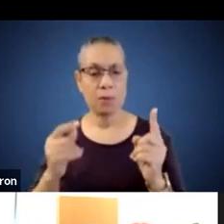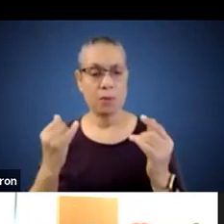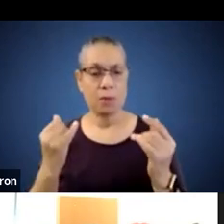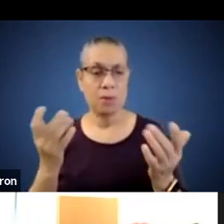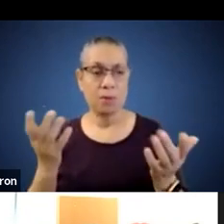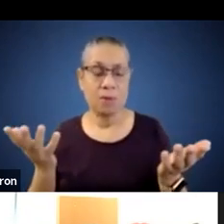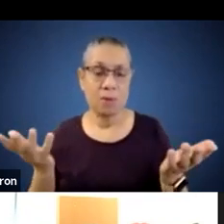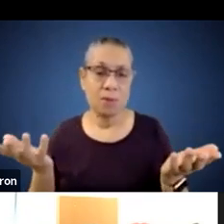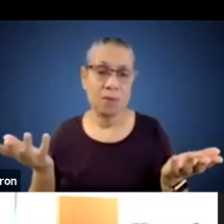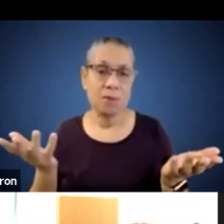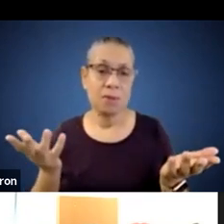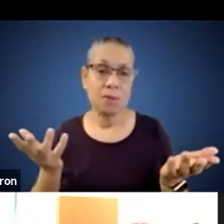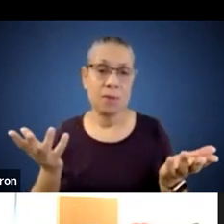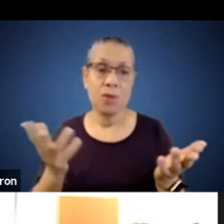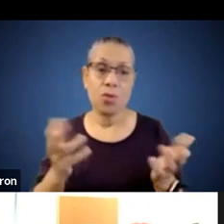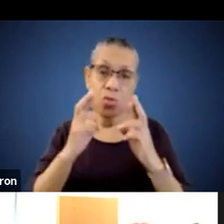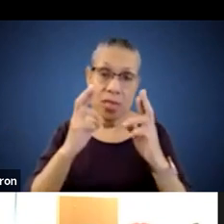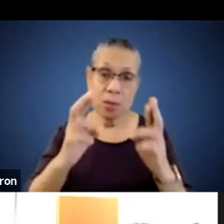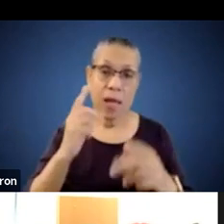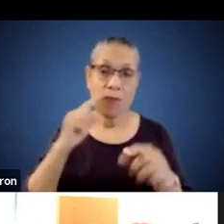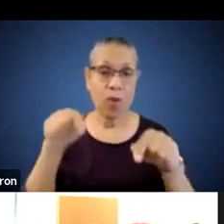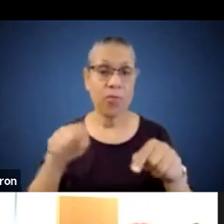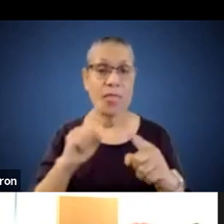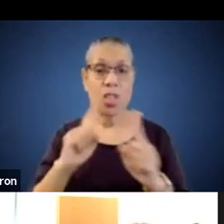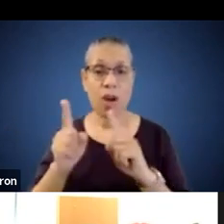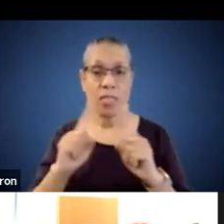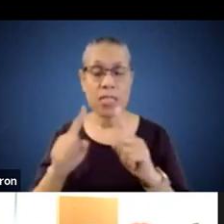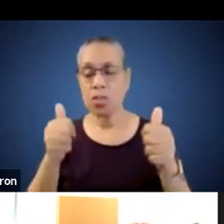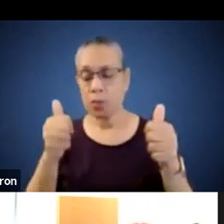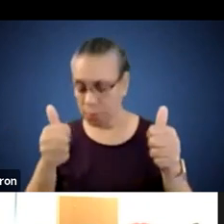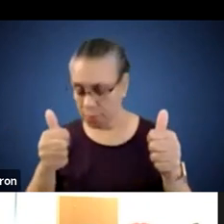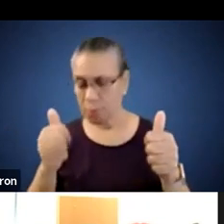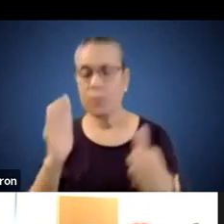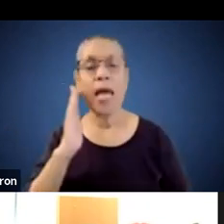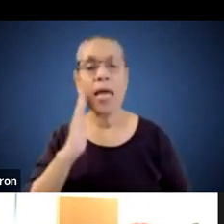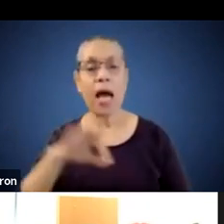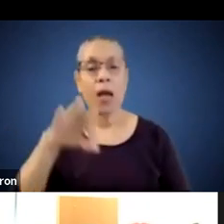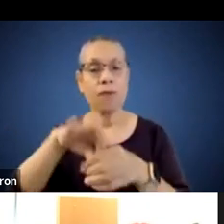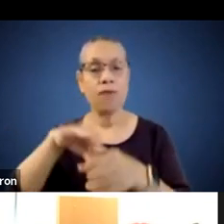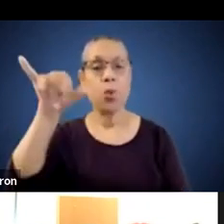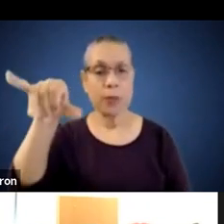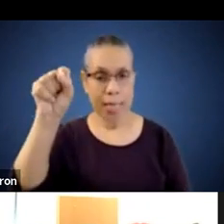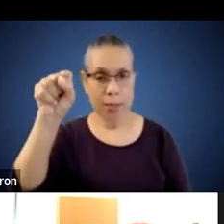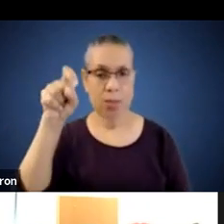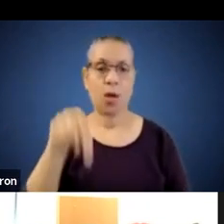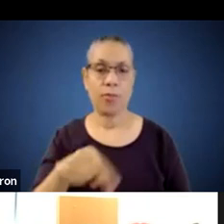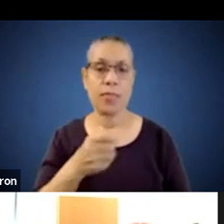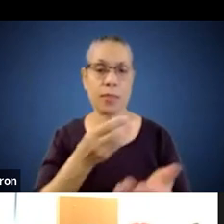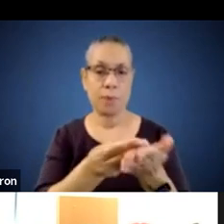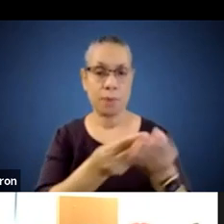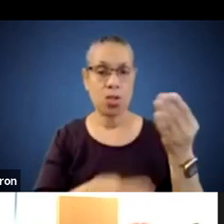but respect for the for the conversation and I will be supporting this budget thank you madam